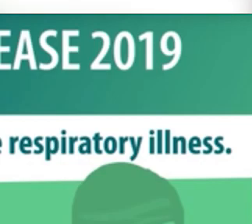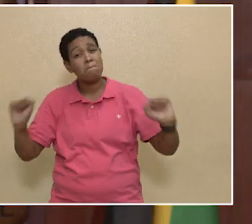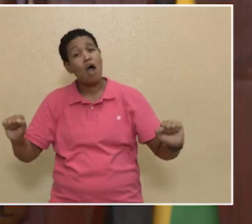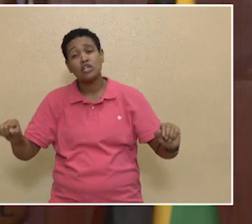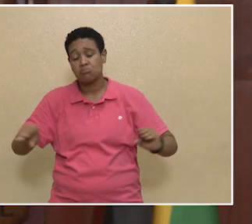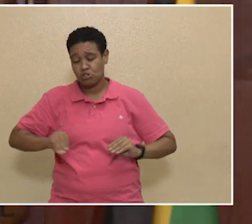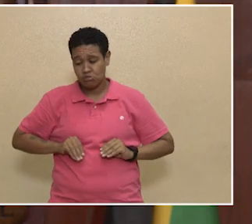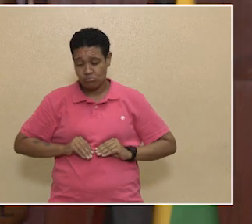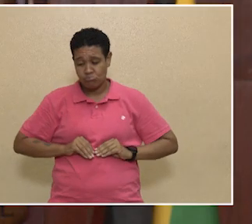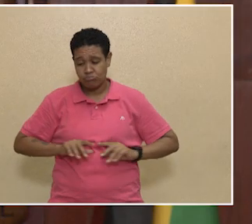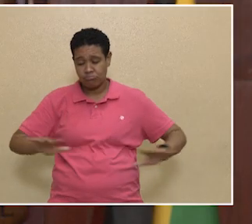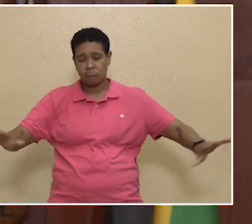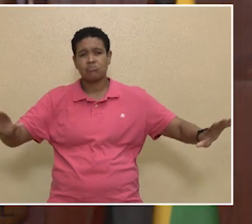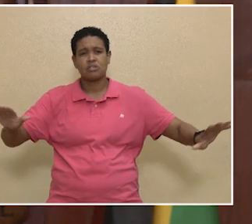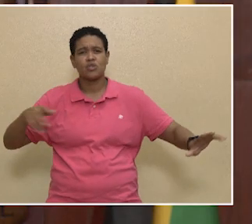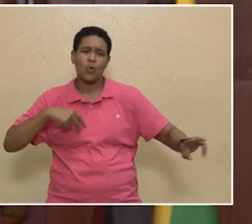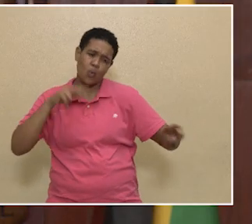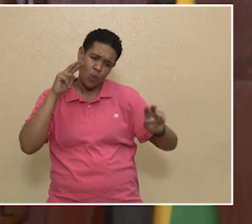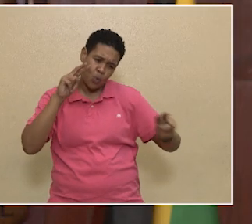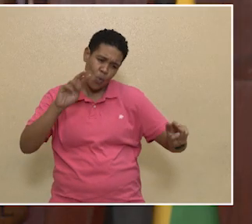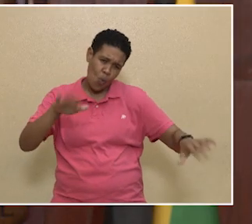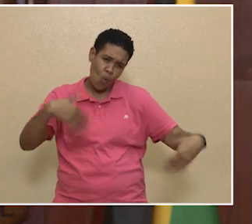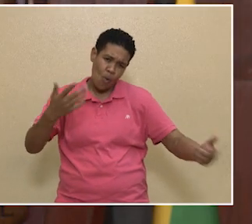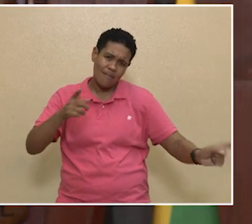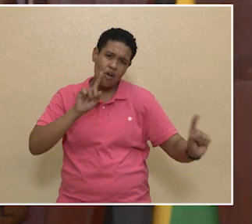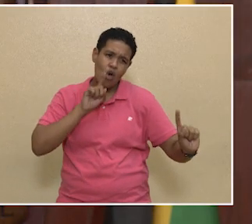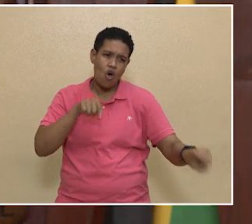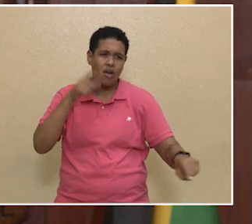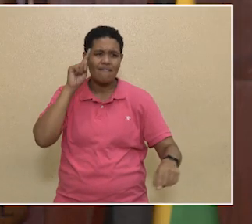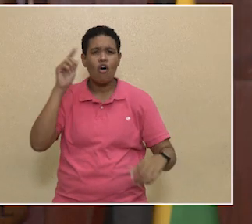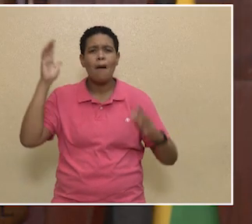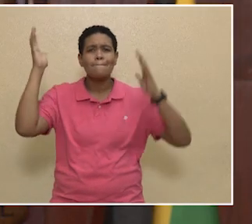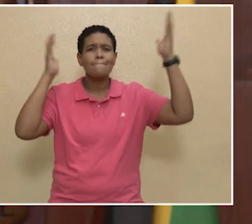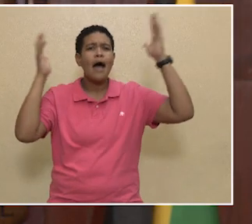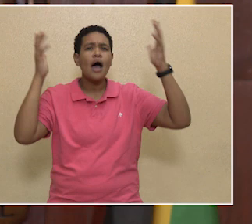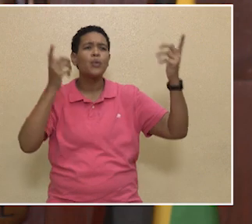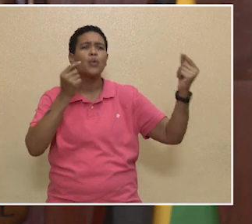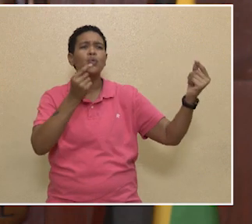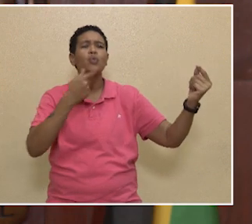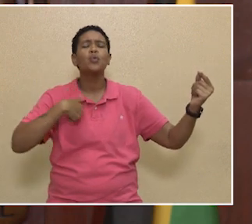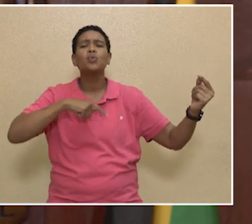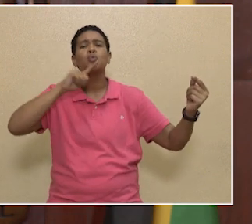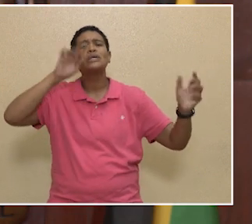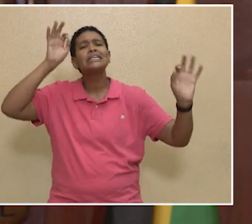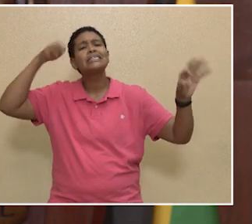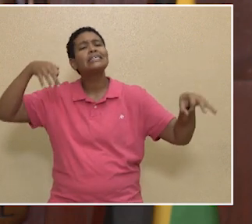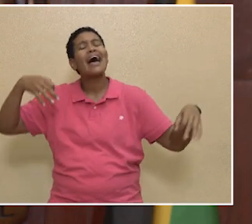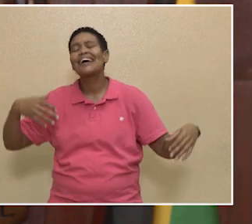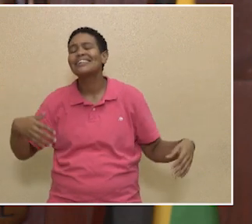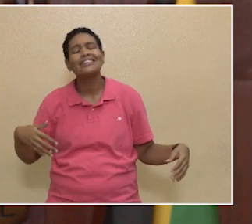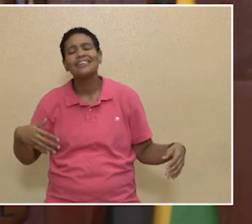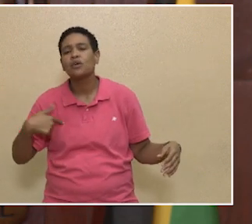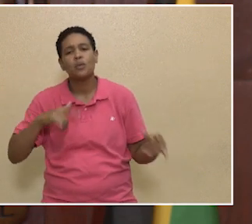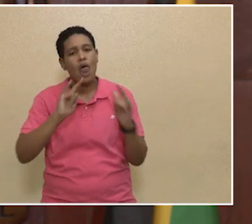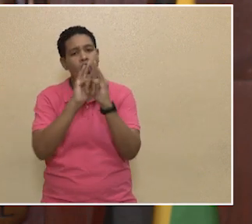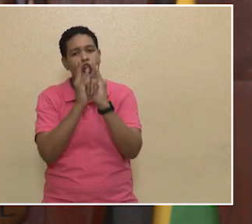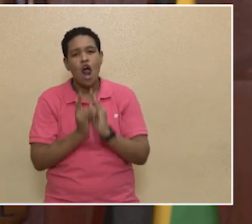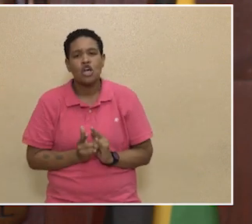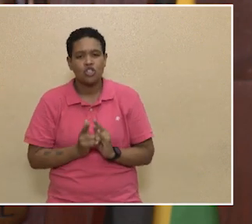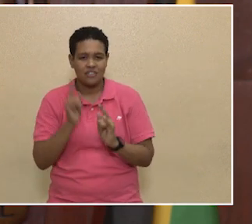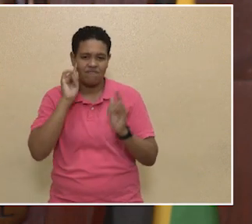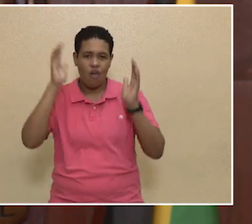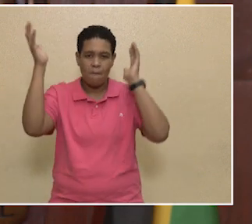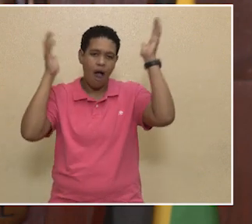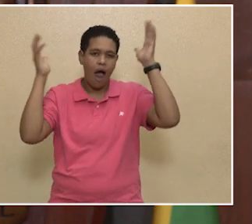have taken a second look at the order for markets, and we have decided that we will make an adjustment to the